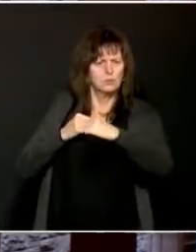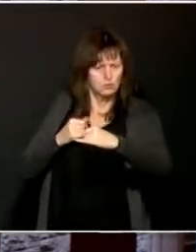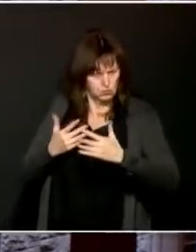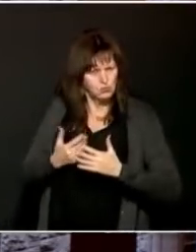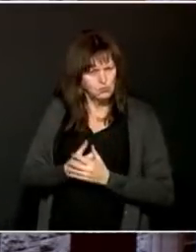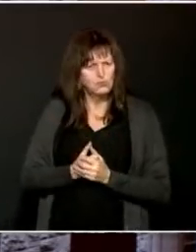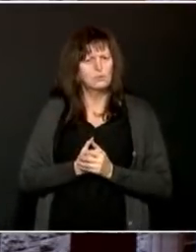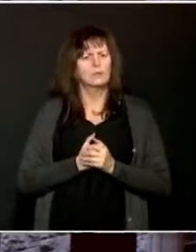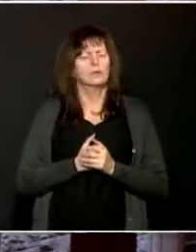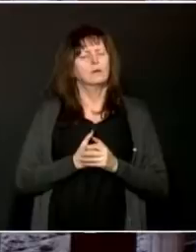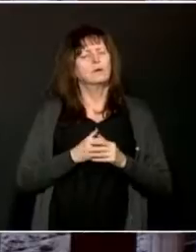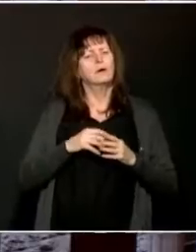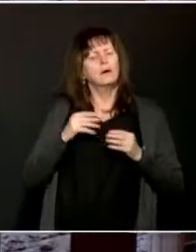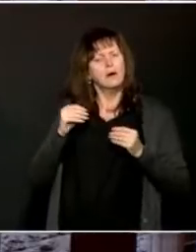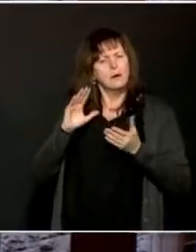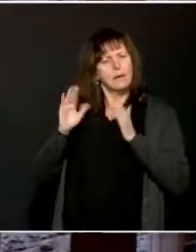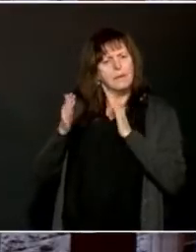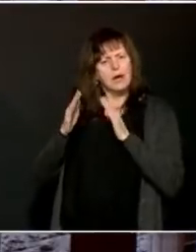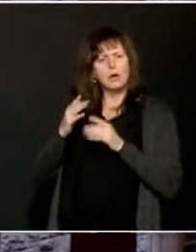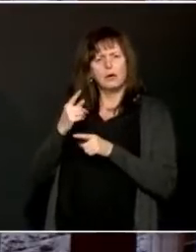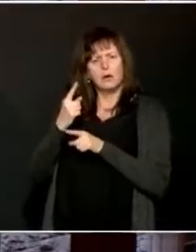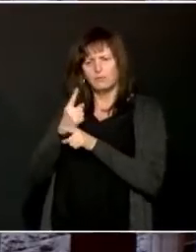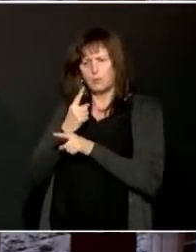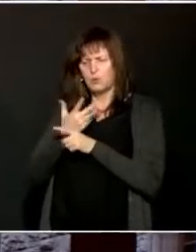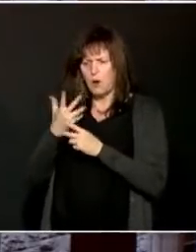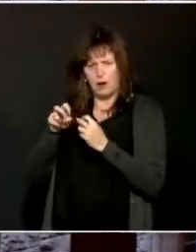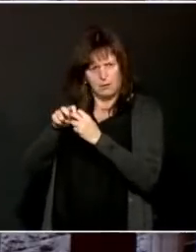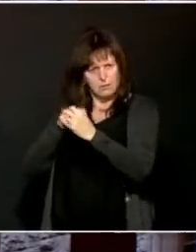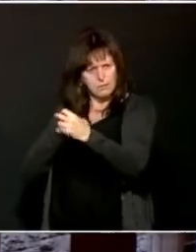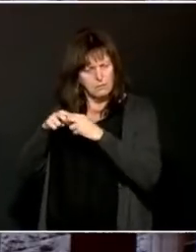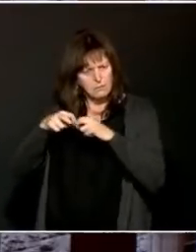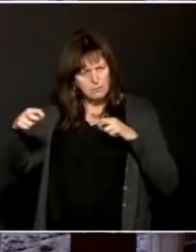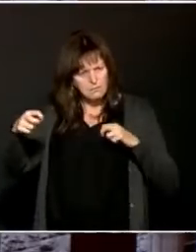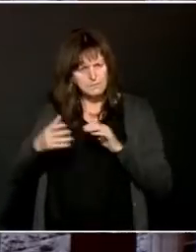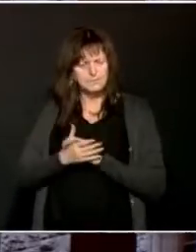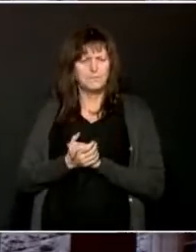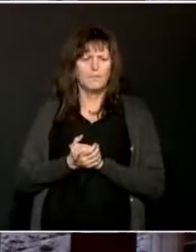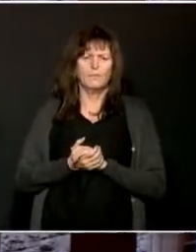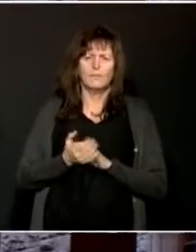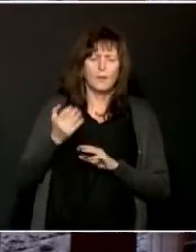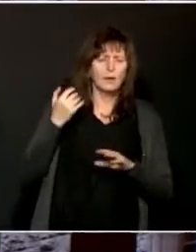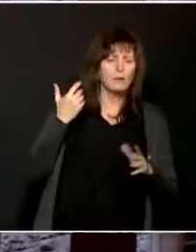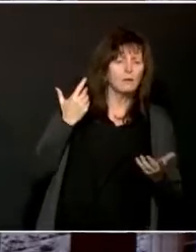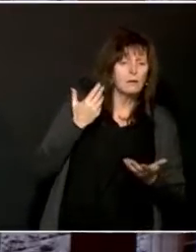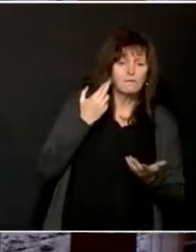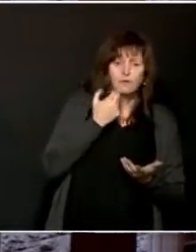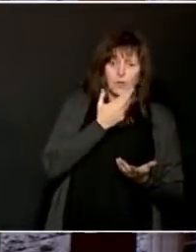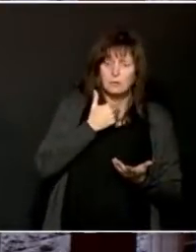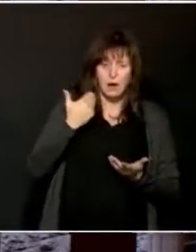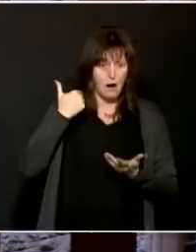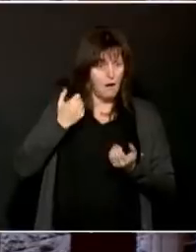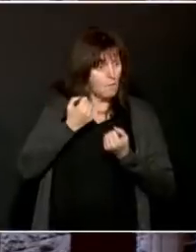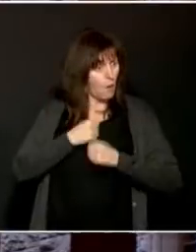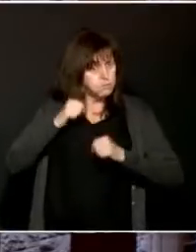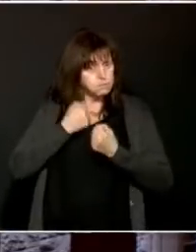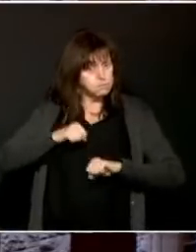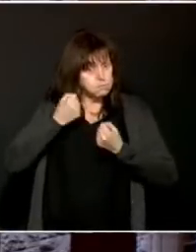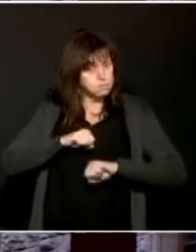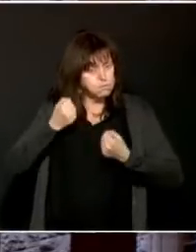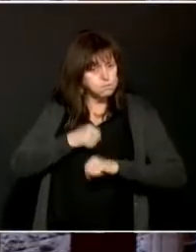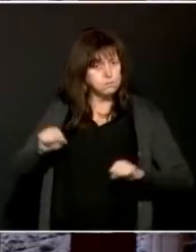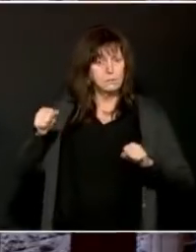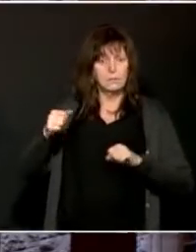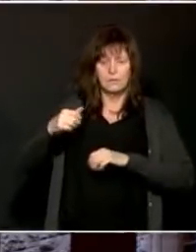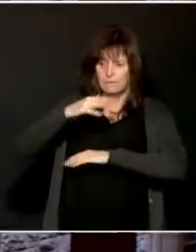as a result, larger centers could maintain the proper distancing. People sit at the tables, they're masking except for when they're eating